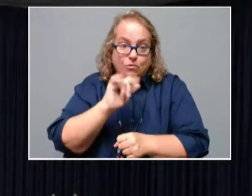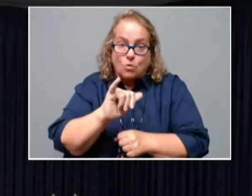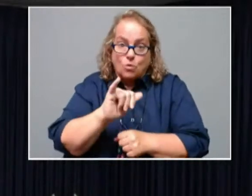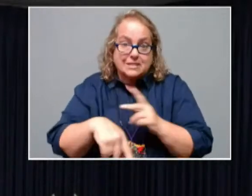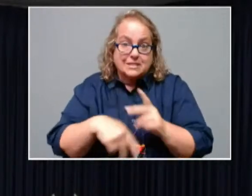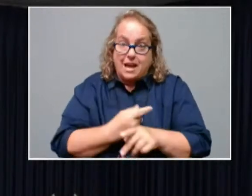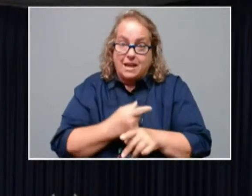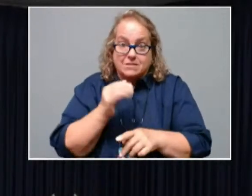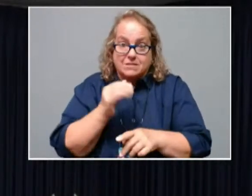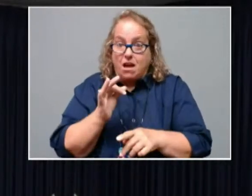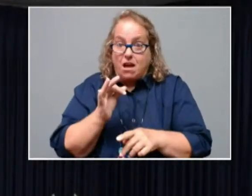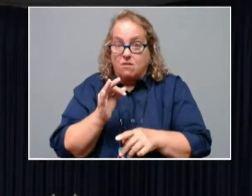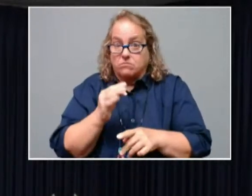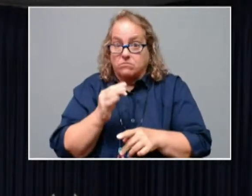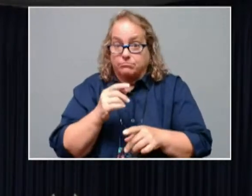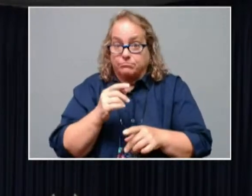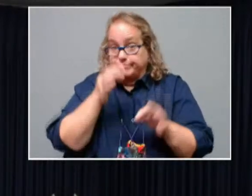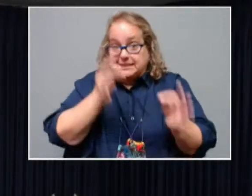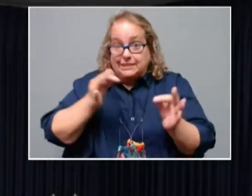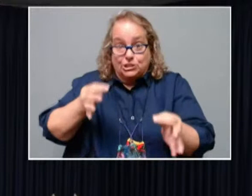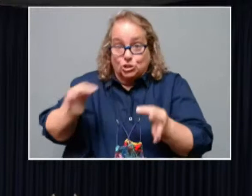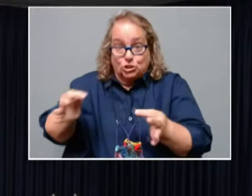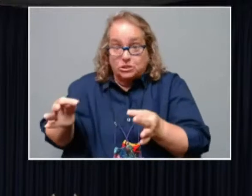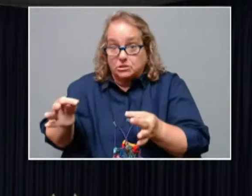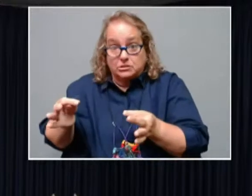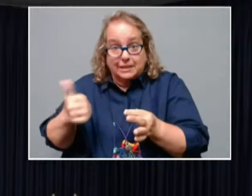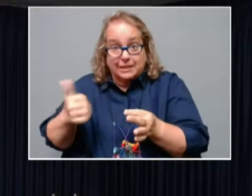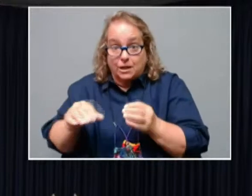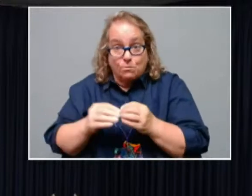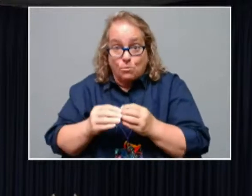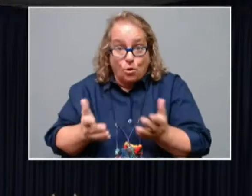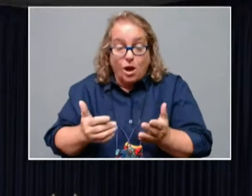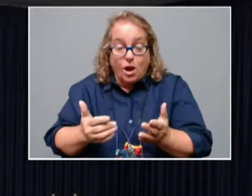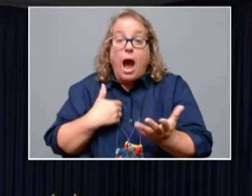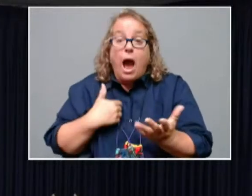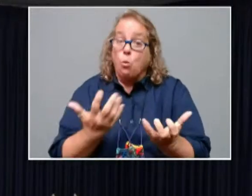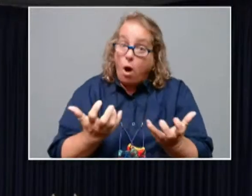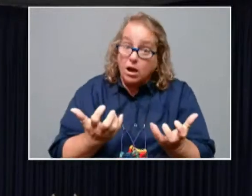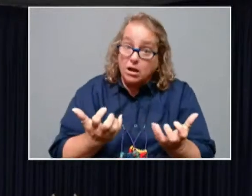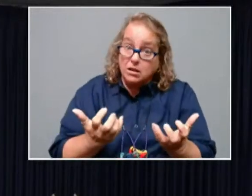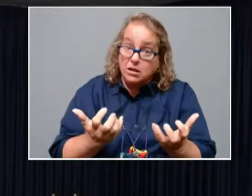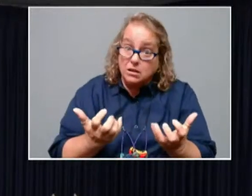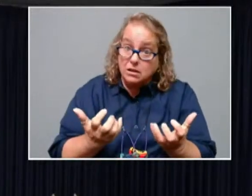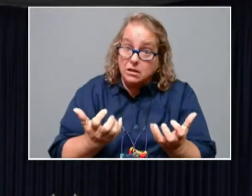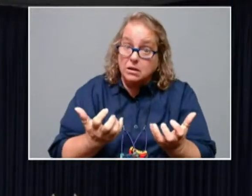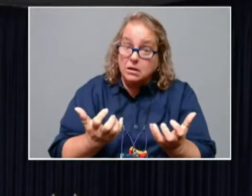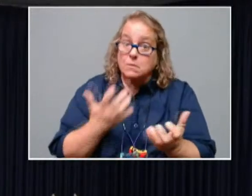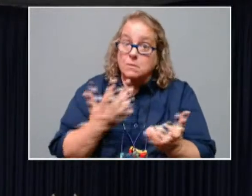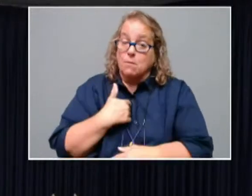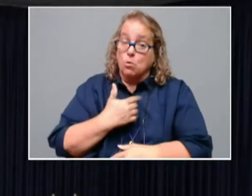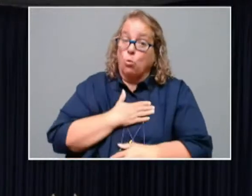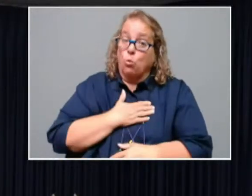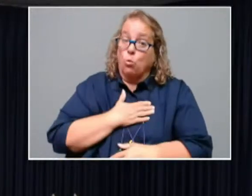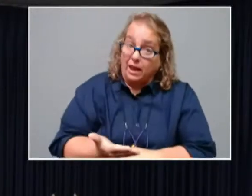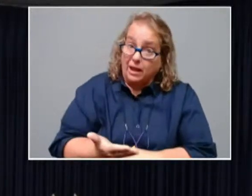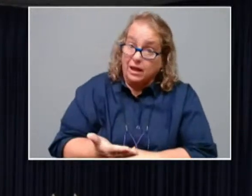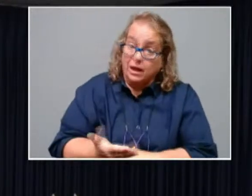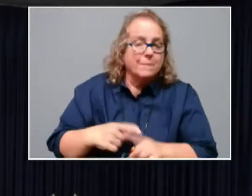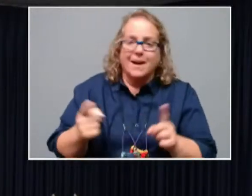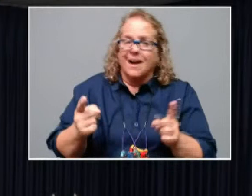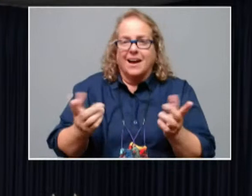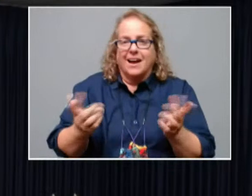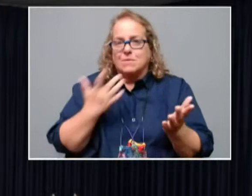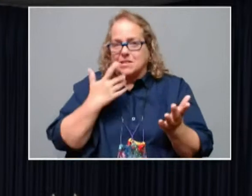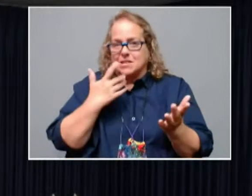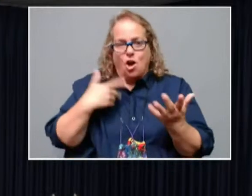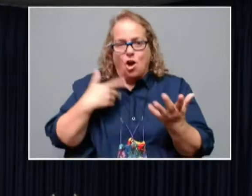what it pretends to my future, because I've already had to, but because I just got committed